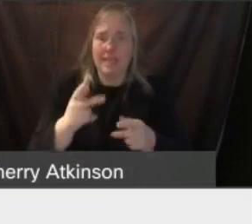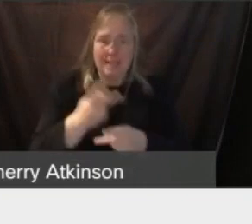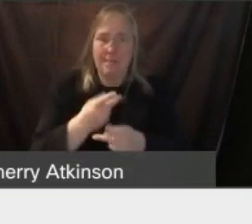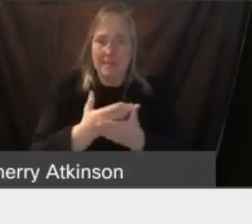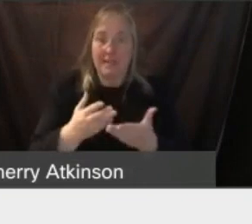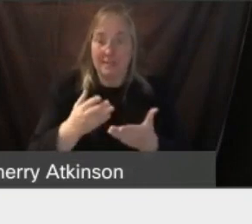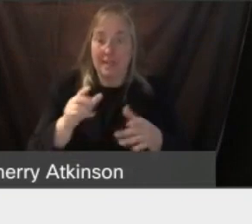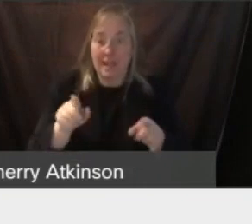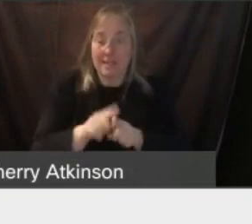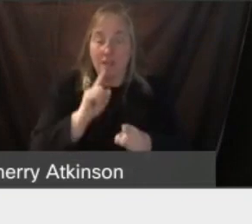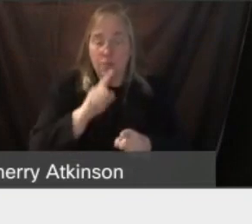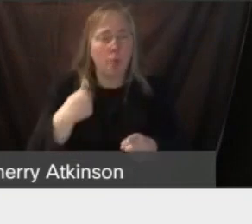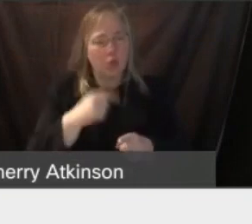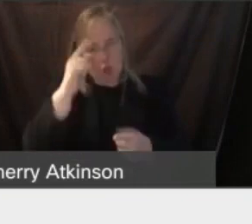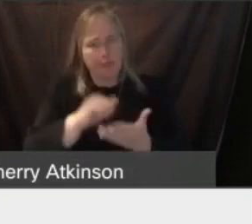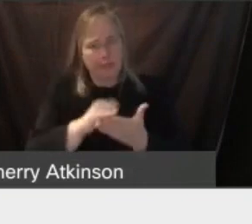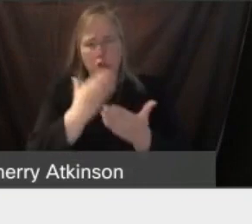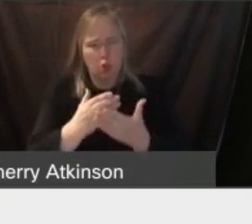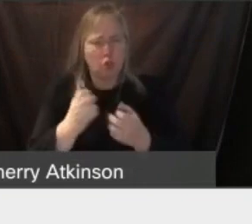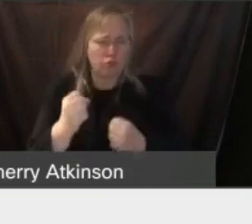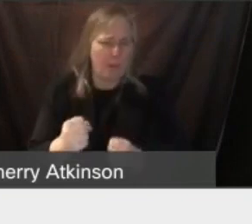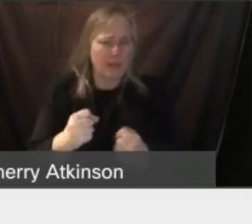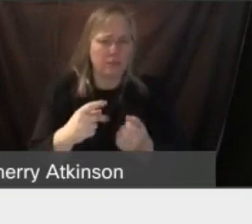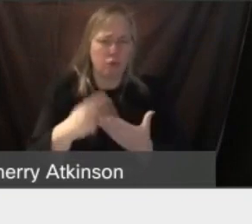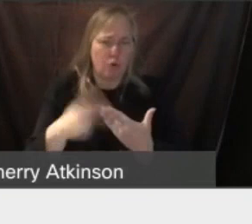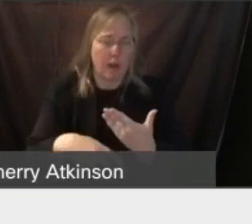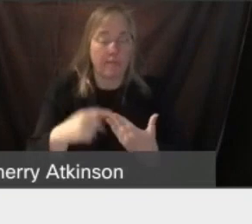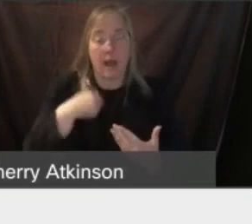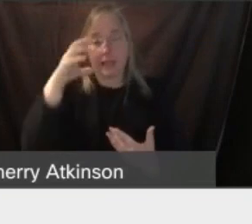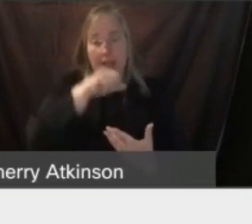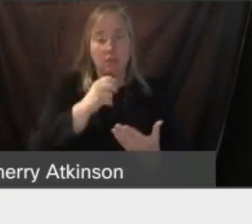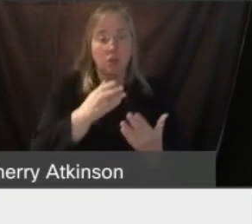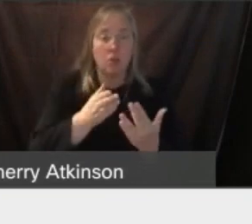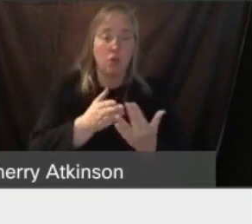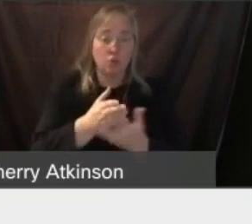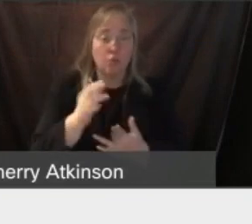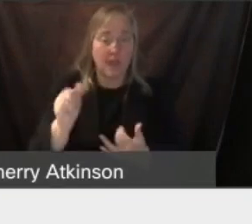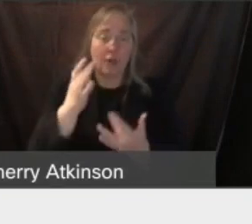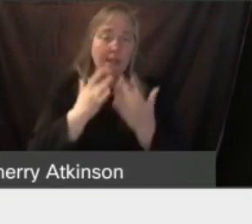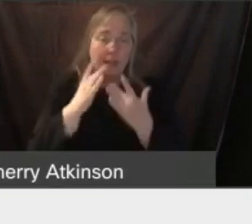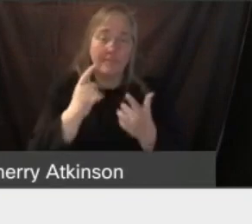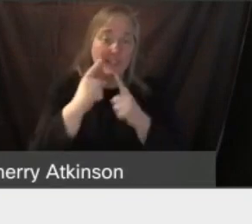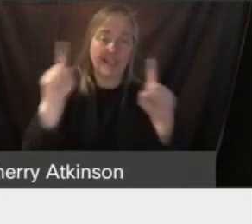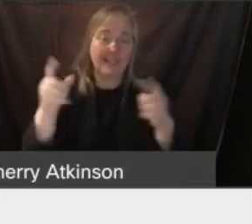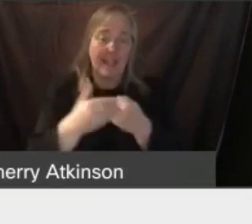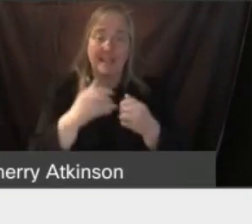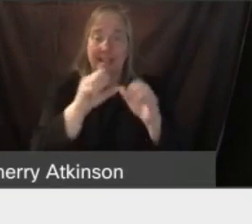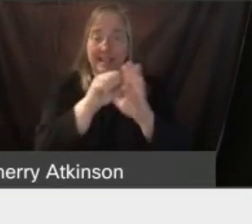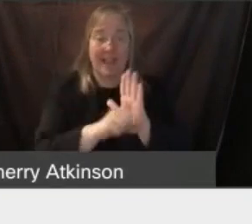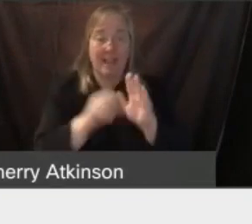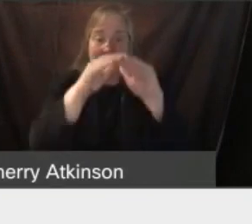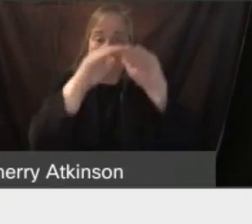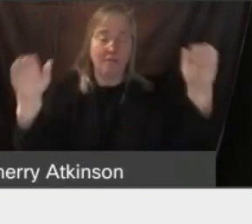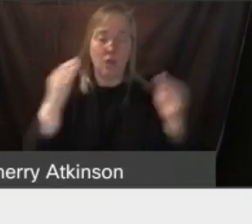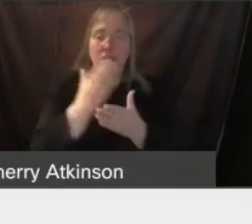program. And I guess through their lack of success at the state level, some of the